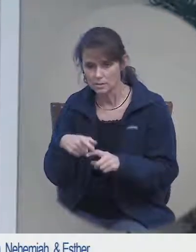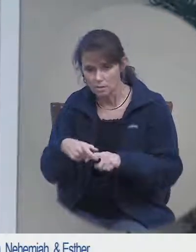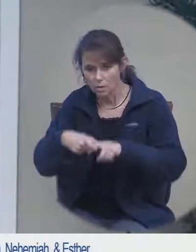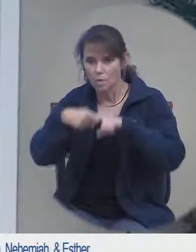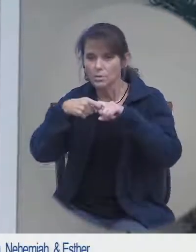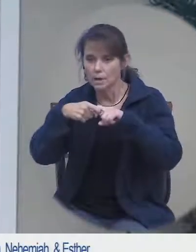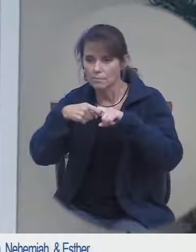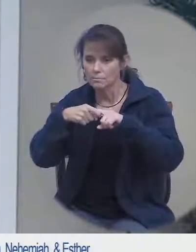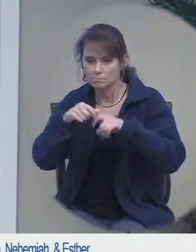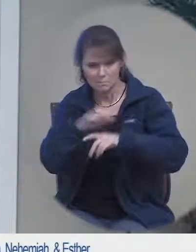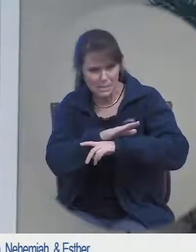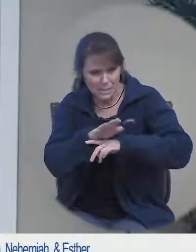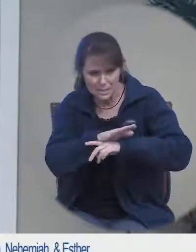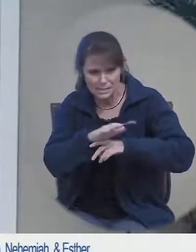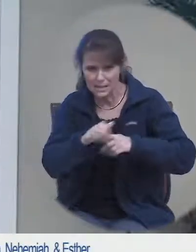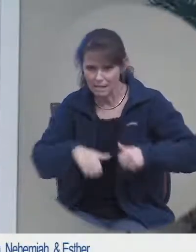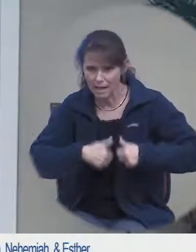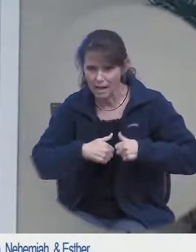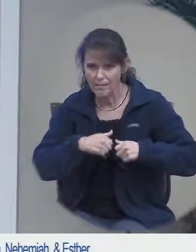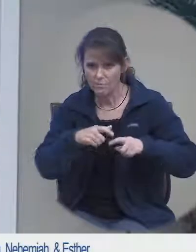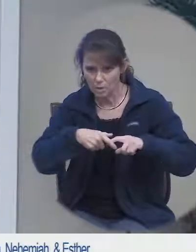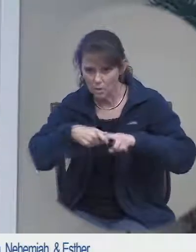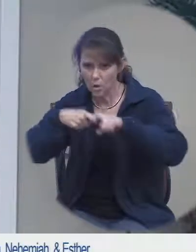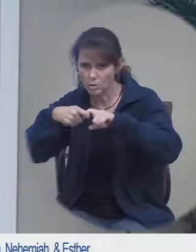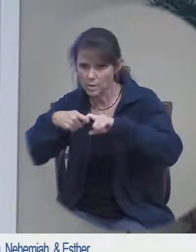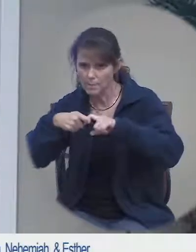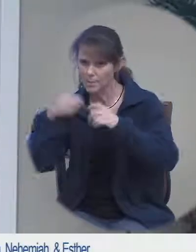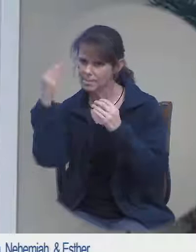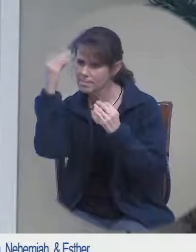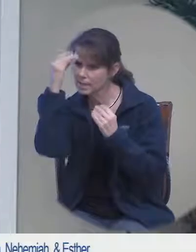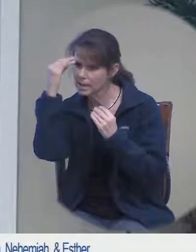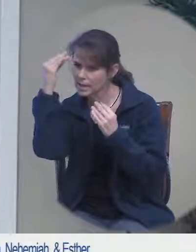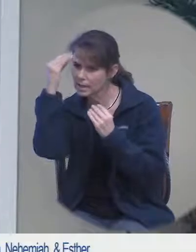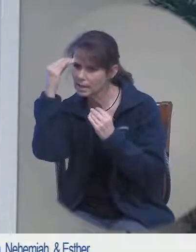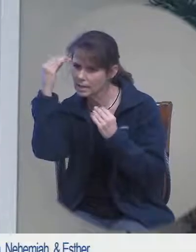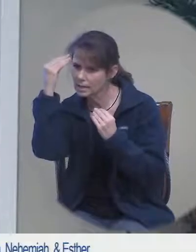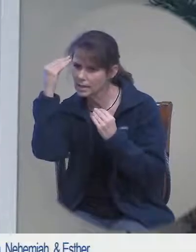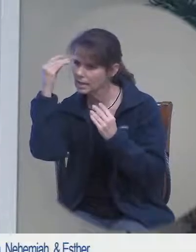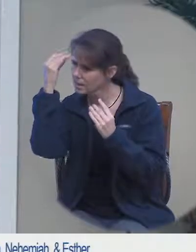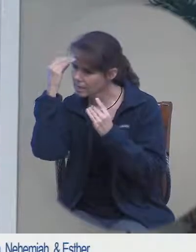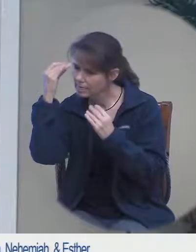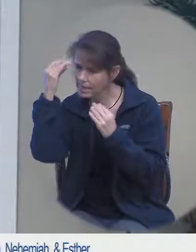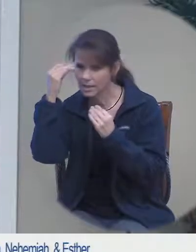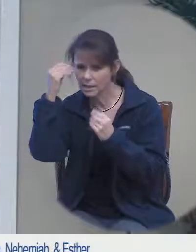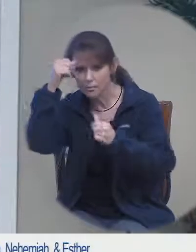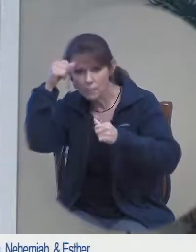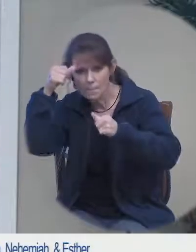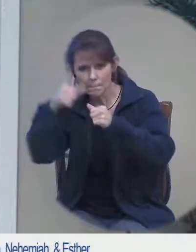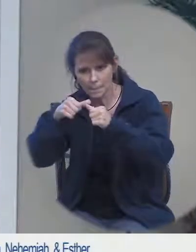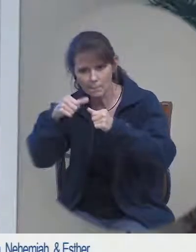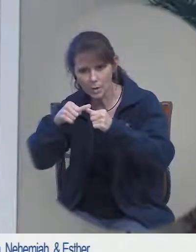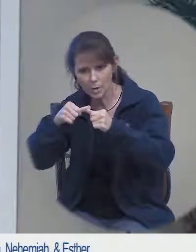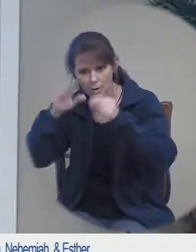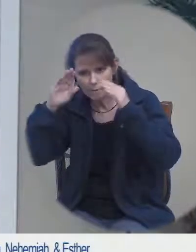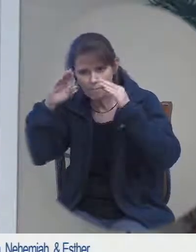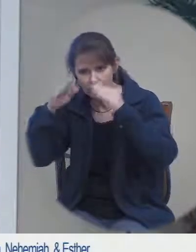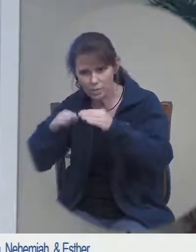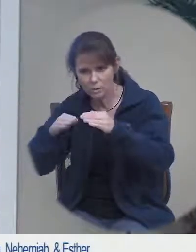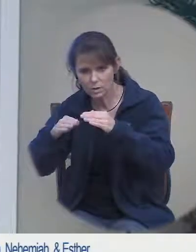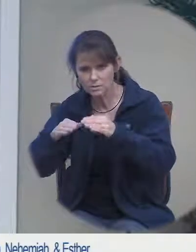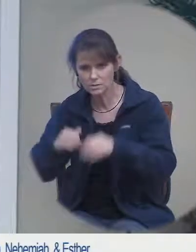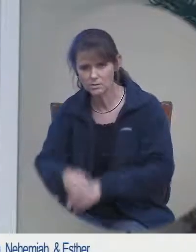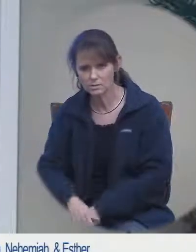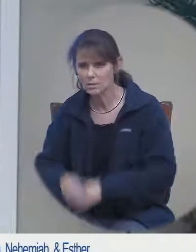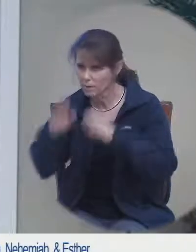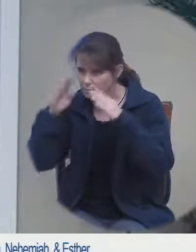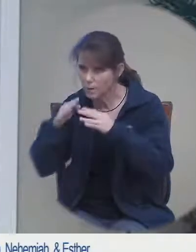are thankful. Amen. So Mark, just if everybody didn't hear Mark, he was just talking about the need for intentionally focusing on things to be able